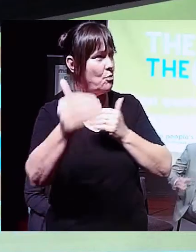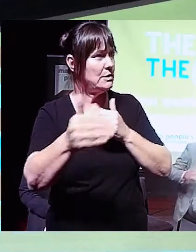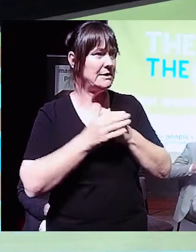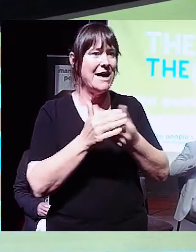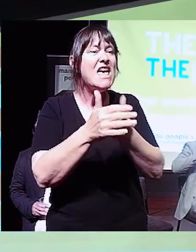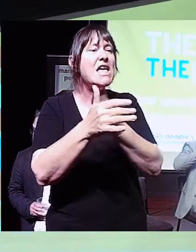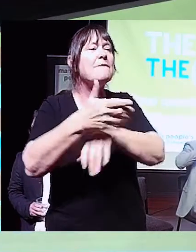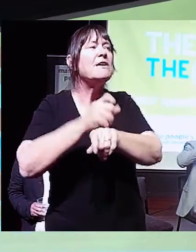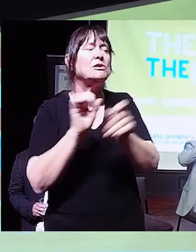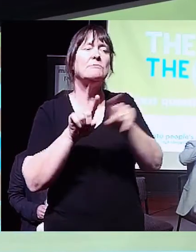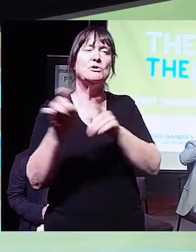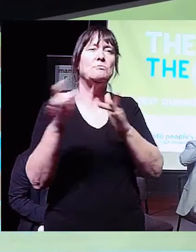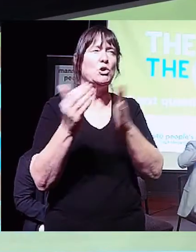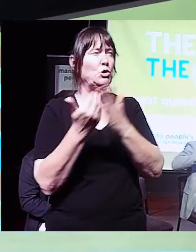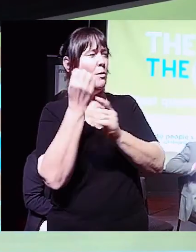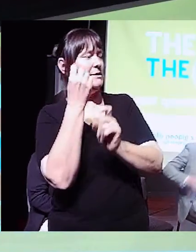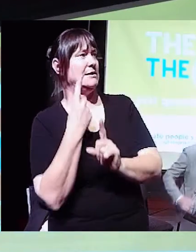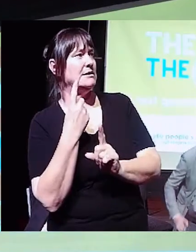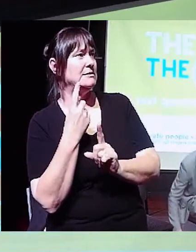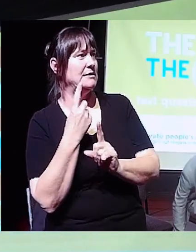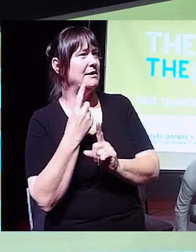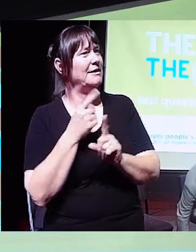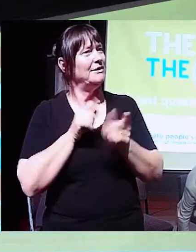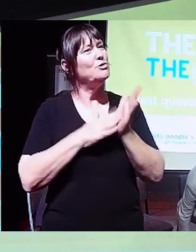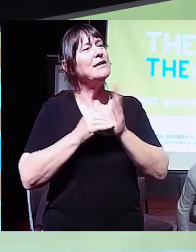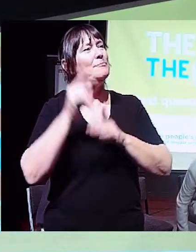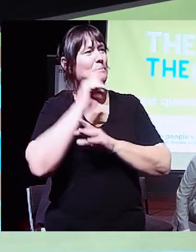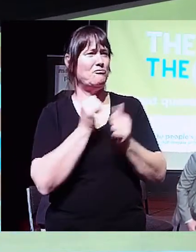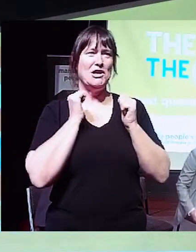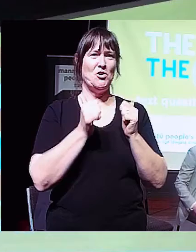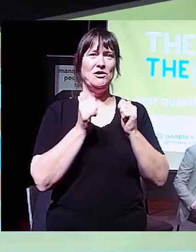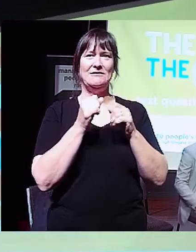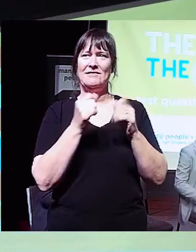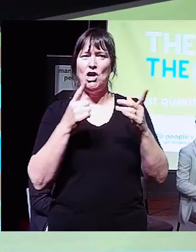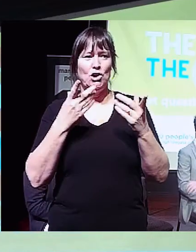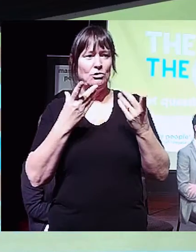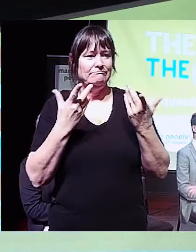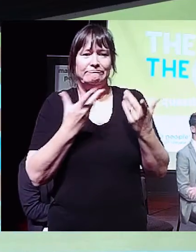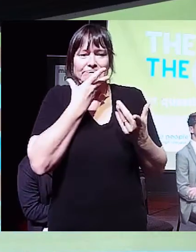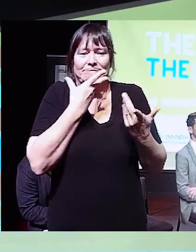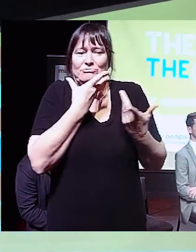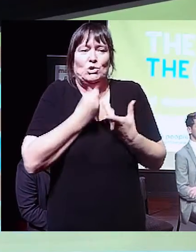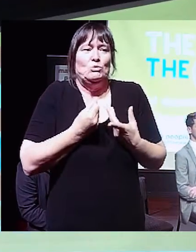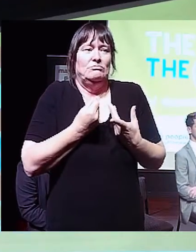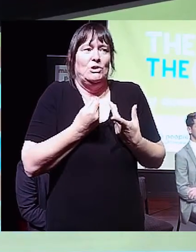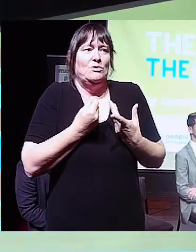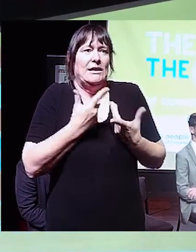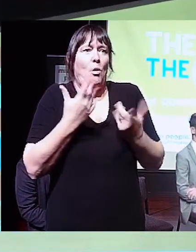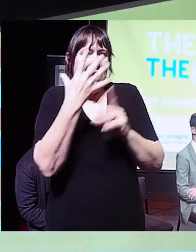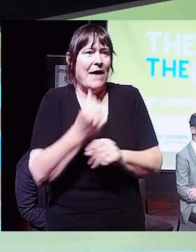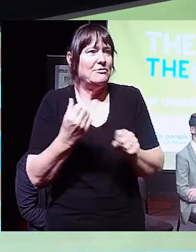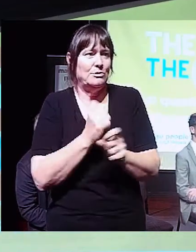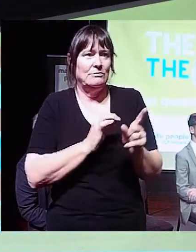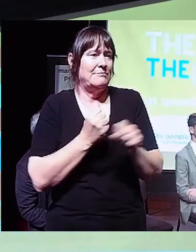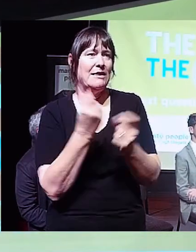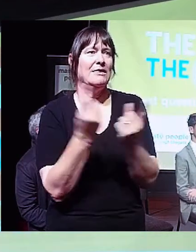is the key. New Zealanders, we remember number 8 wire, most of us do, especially the grey hairs here. Let's all get together and find a better way forward. Unfortunately, the borders